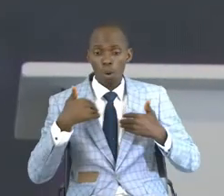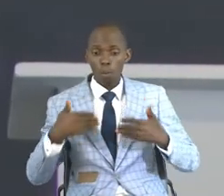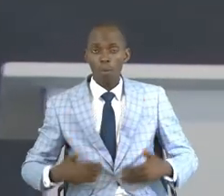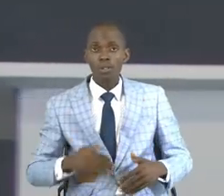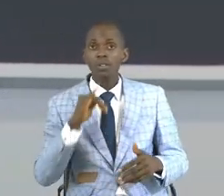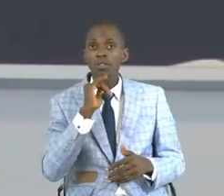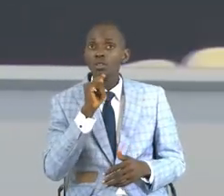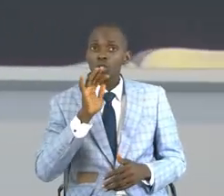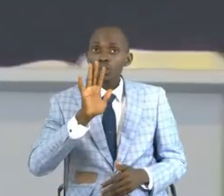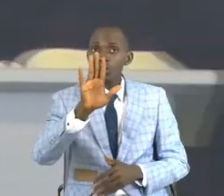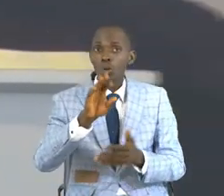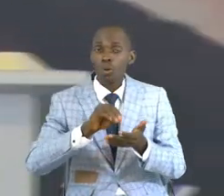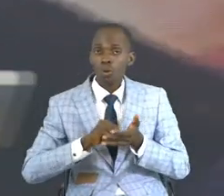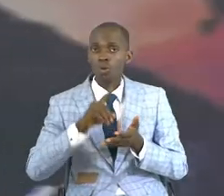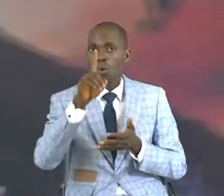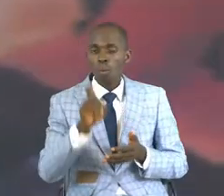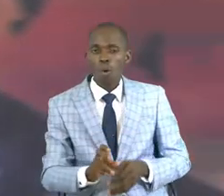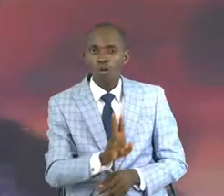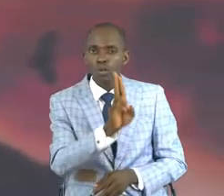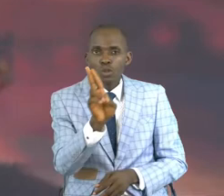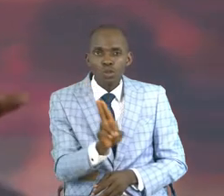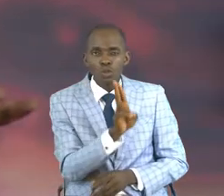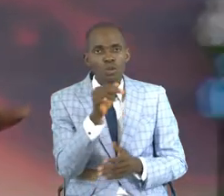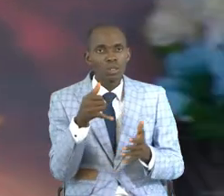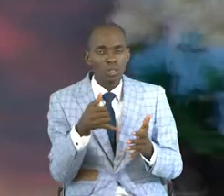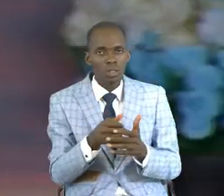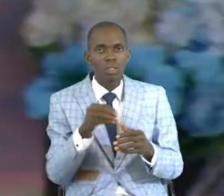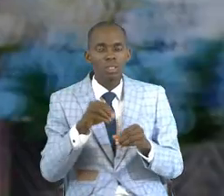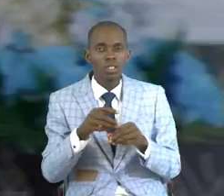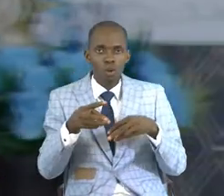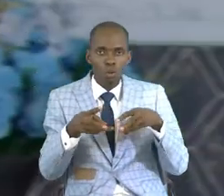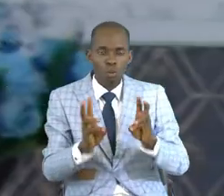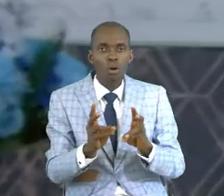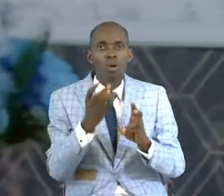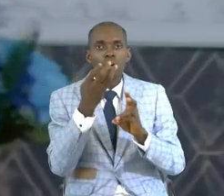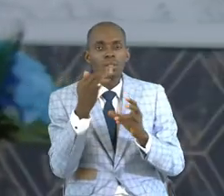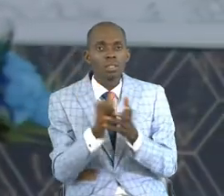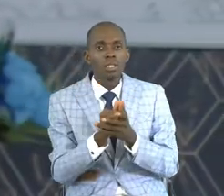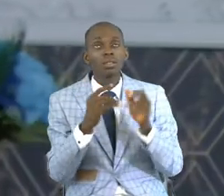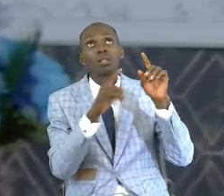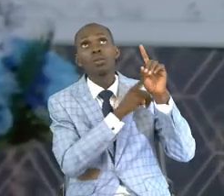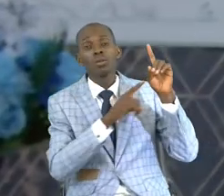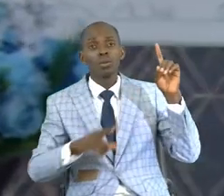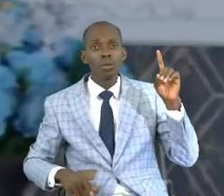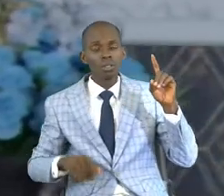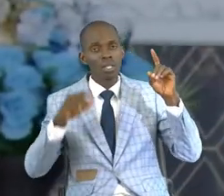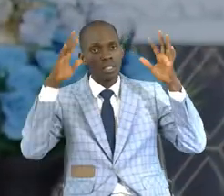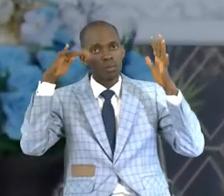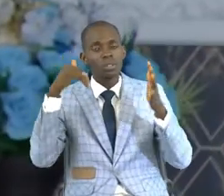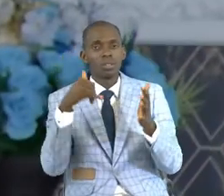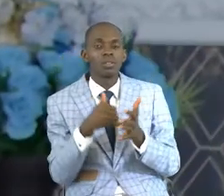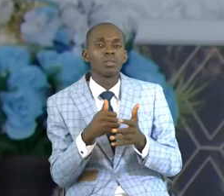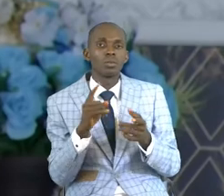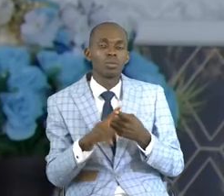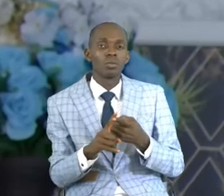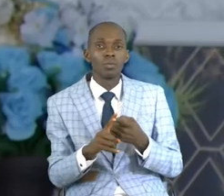must use it in line with the expectation of the one that owns that body.